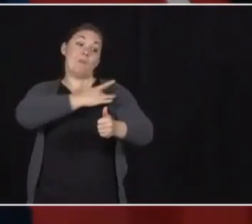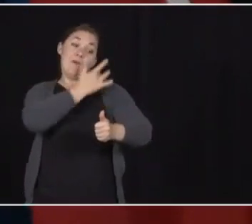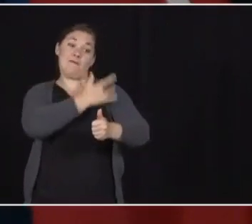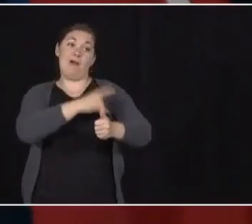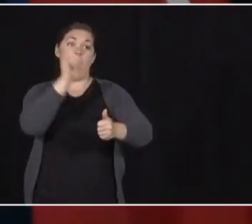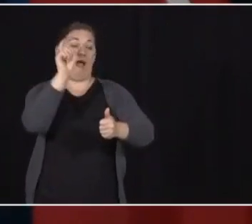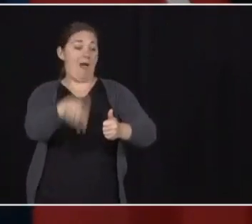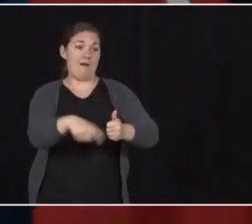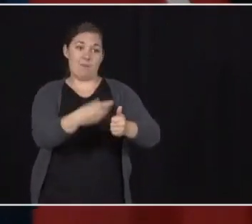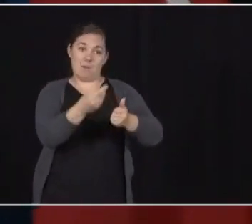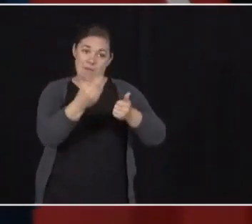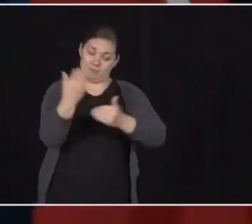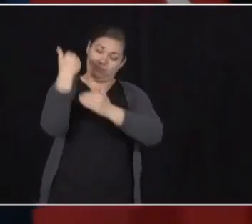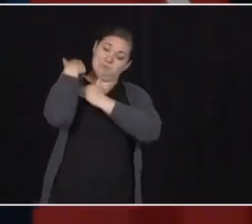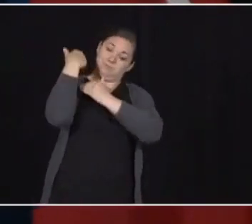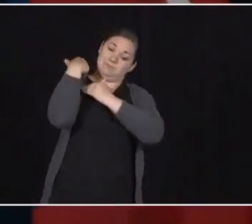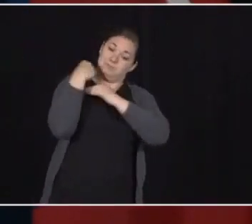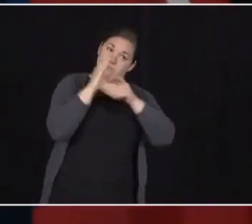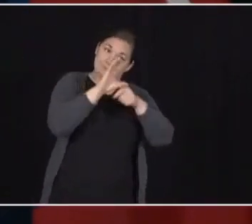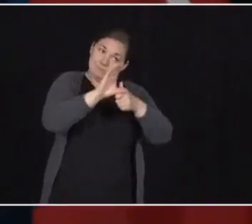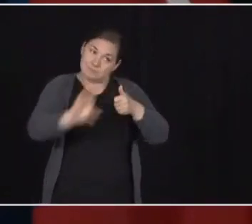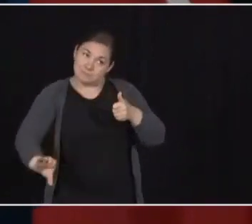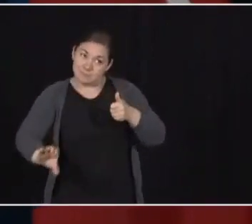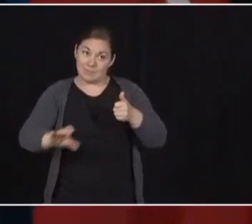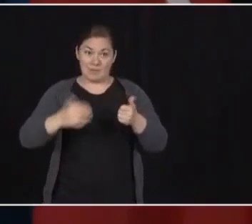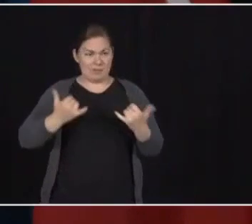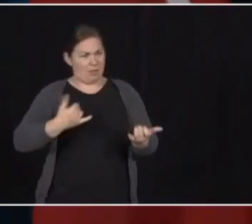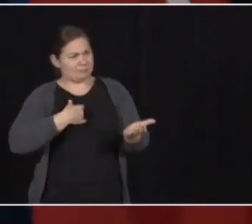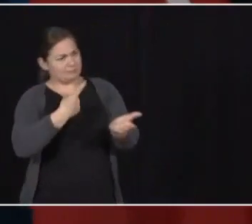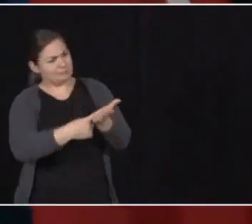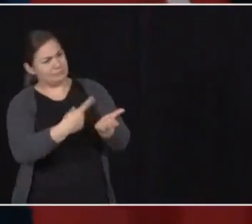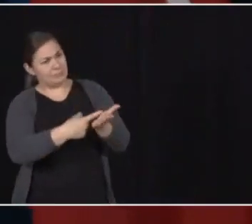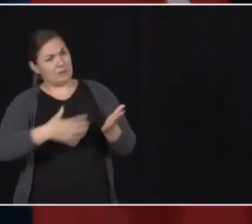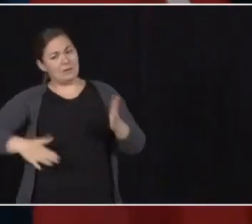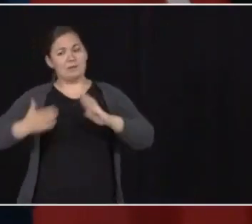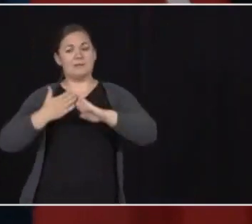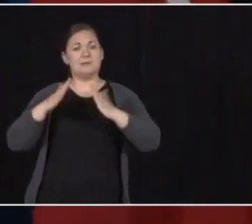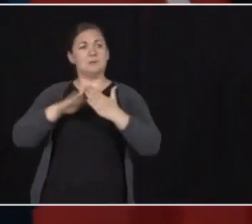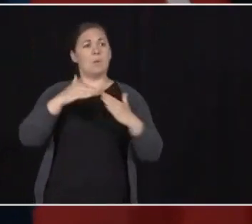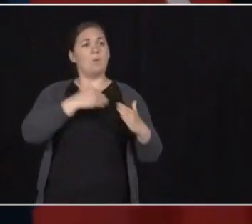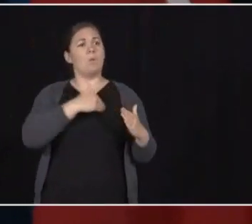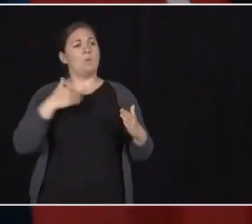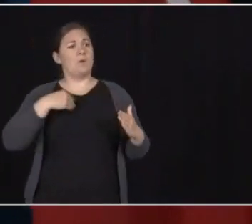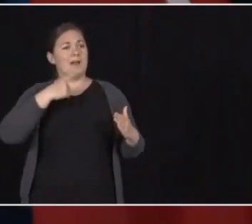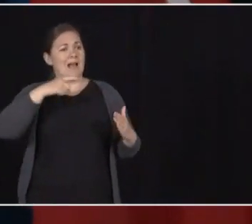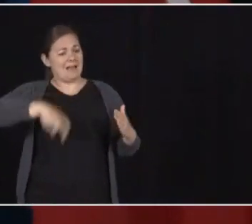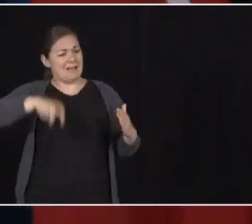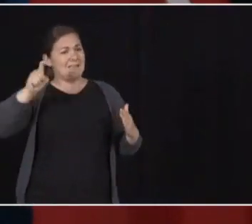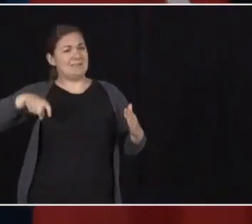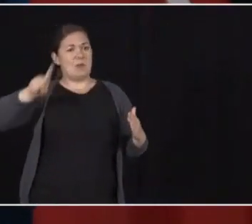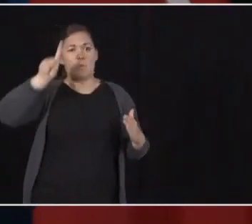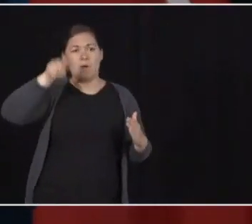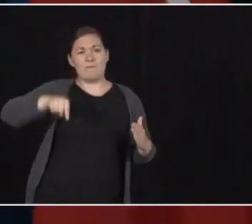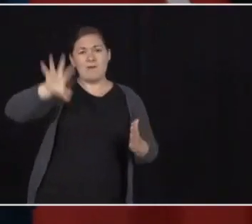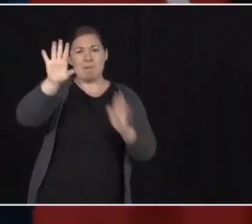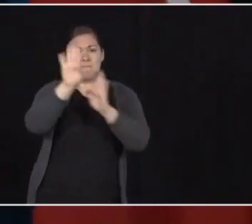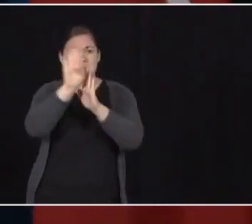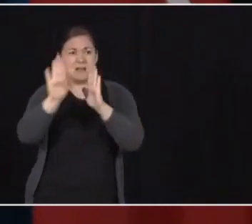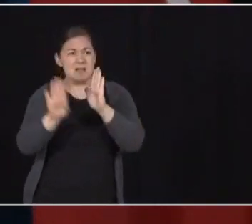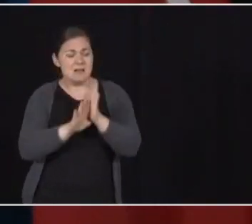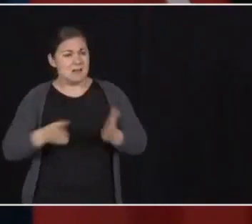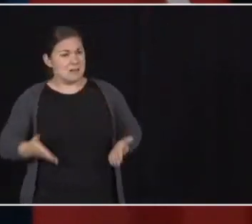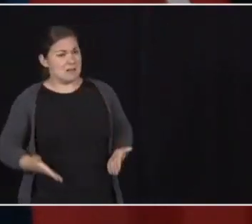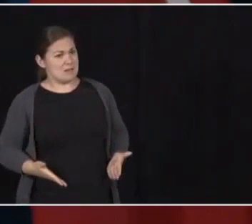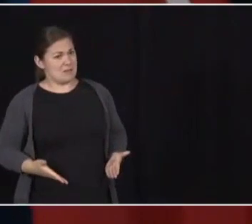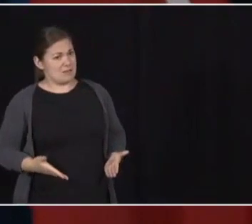are discussing now. Yep. The City of Toronto has said that they need $1.5 billion under a best-case scenario in